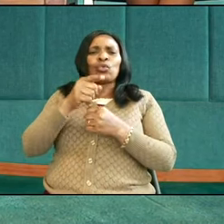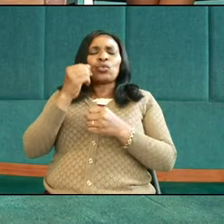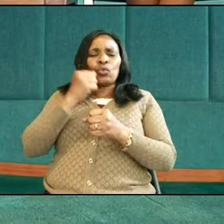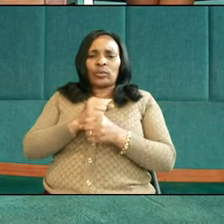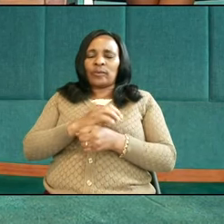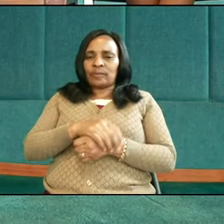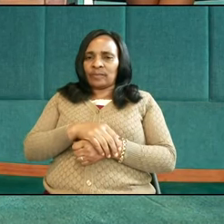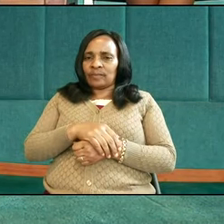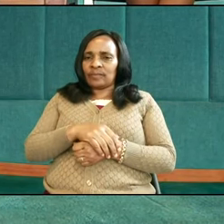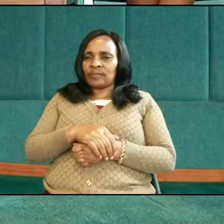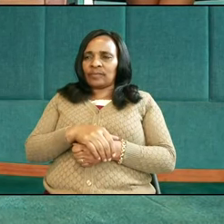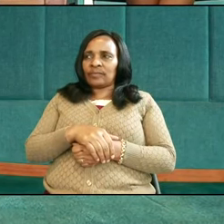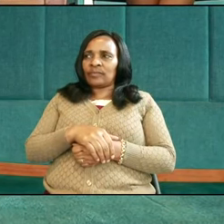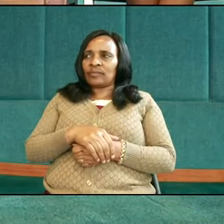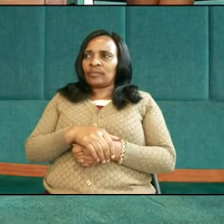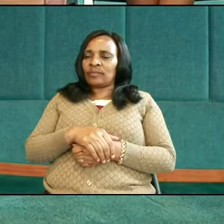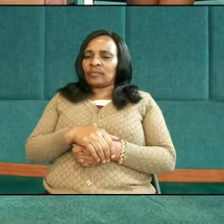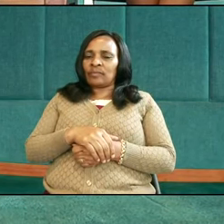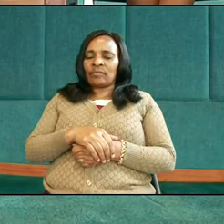Kia?